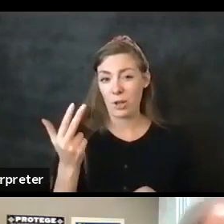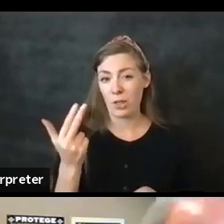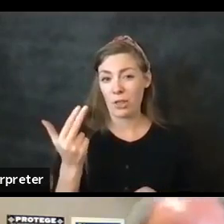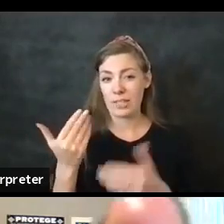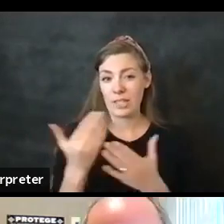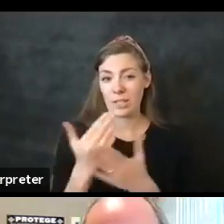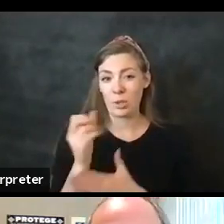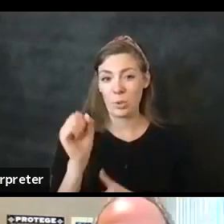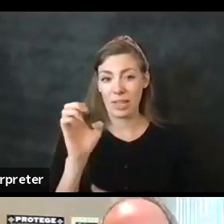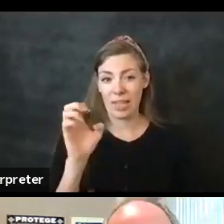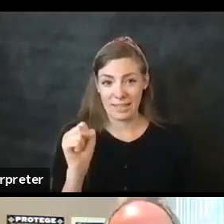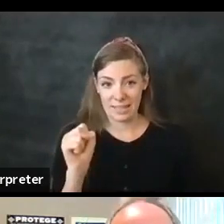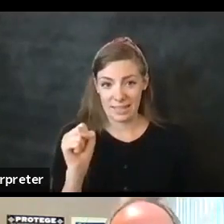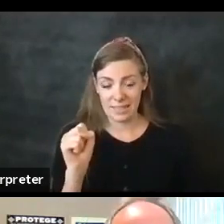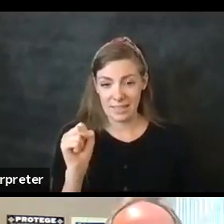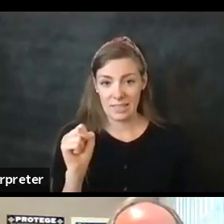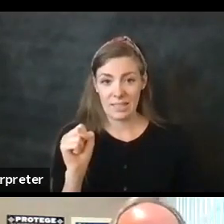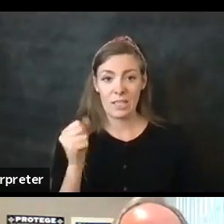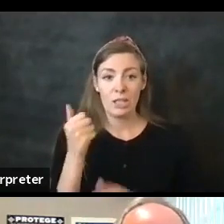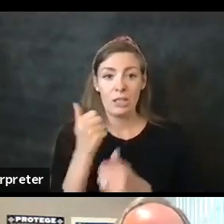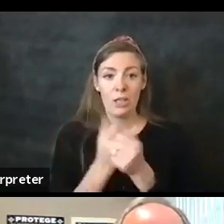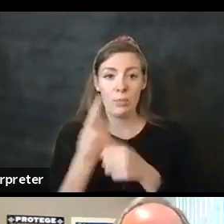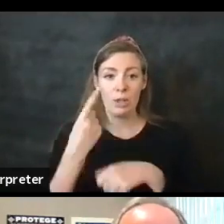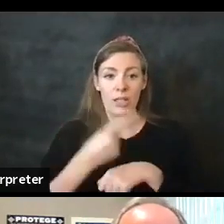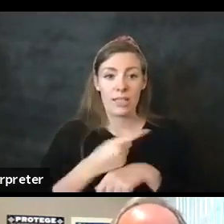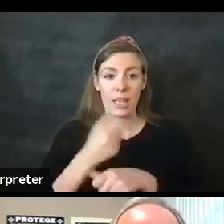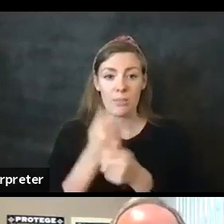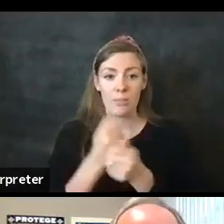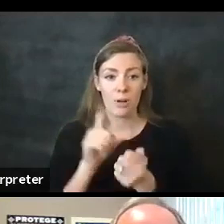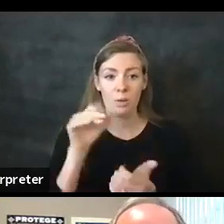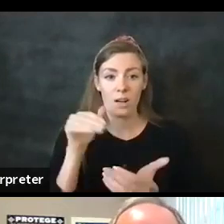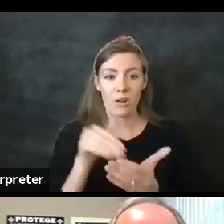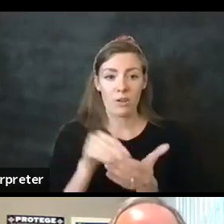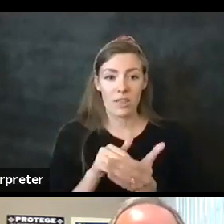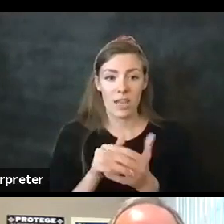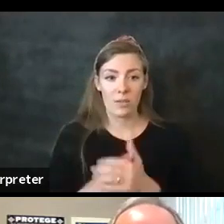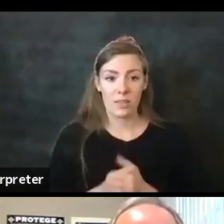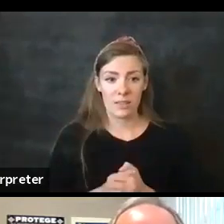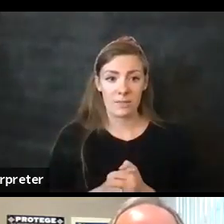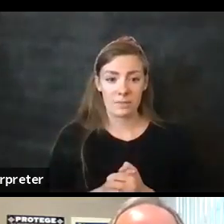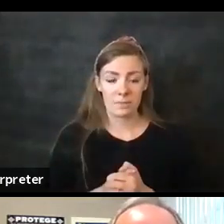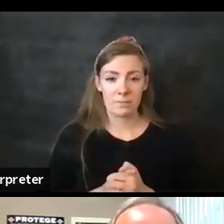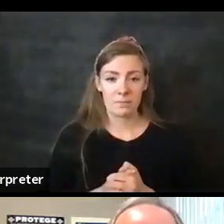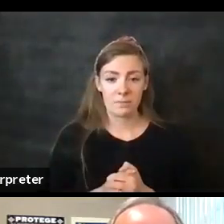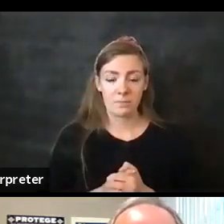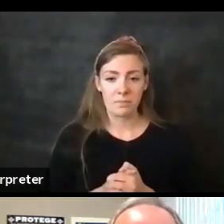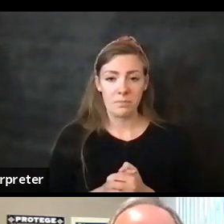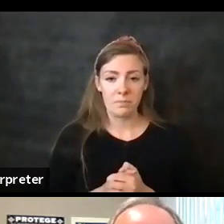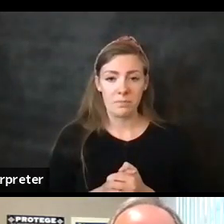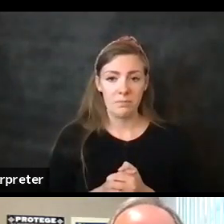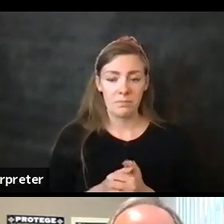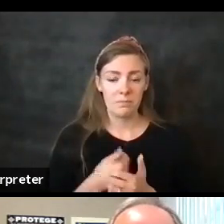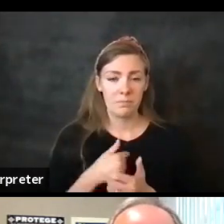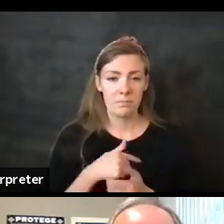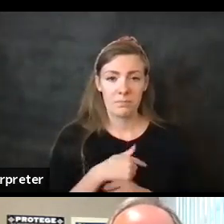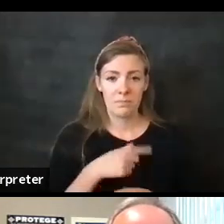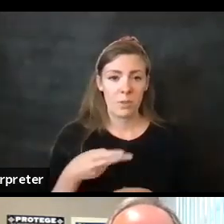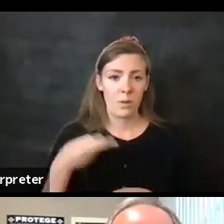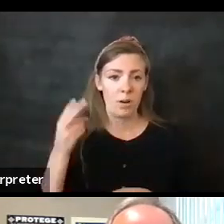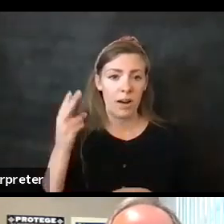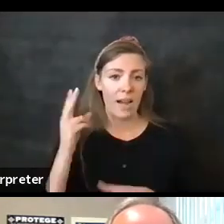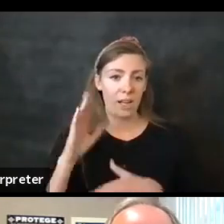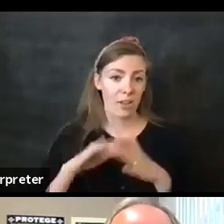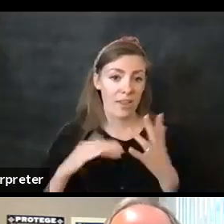cases per day per 100,000. So we were higher than we currently